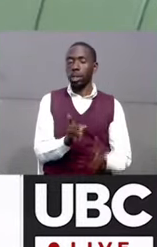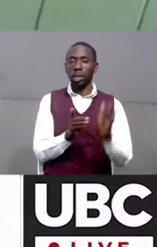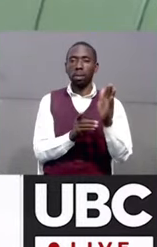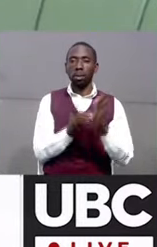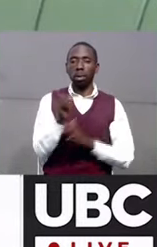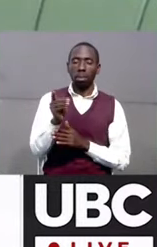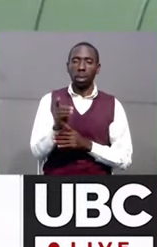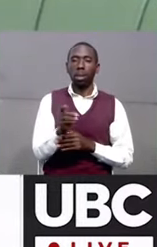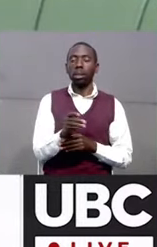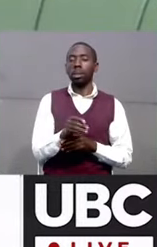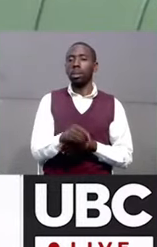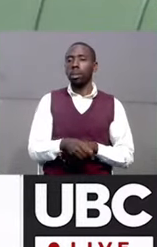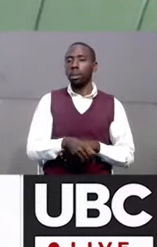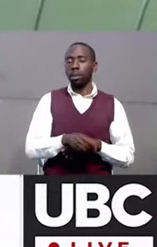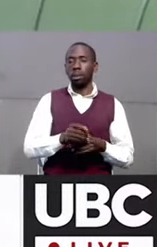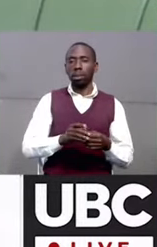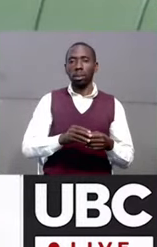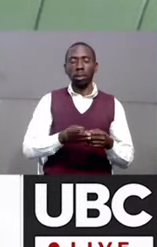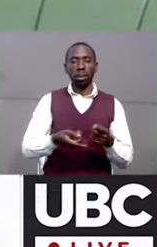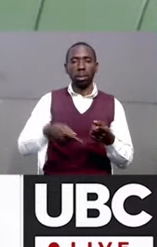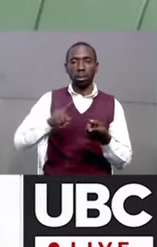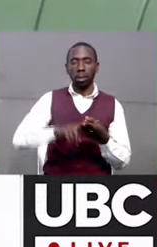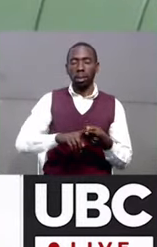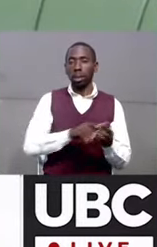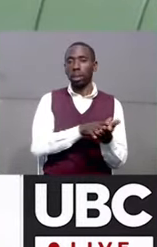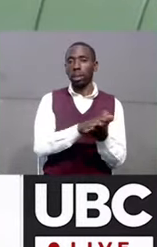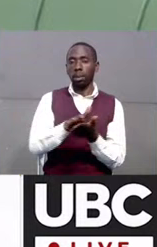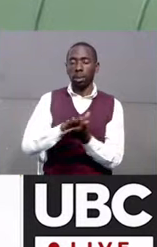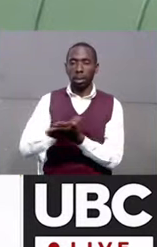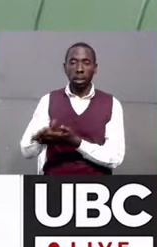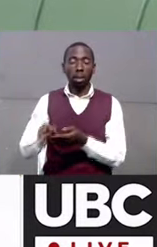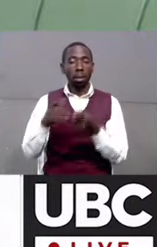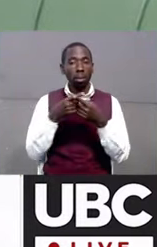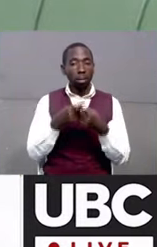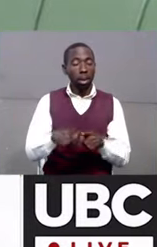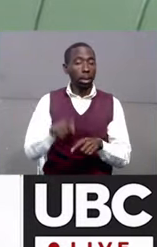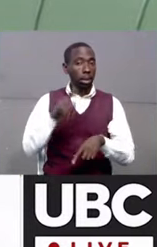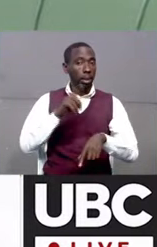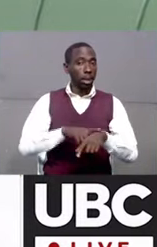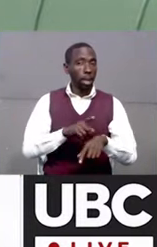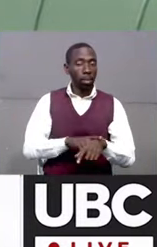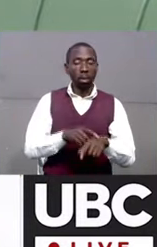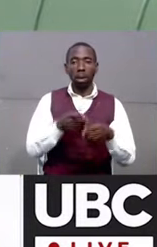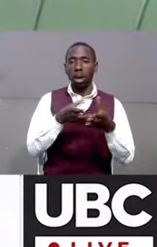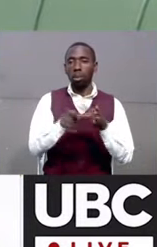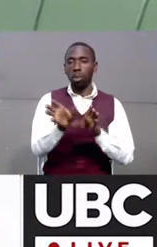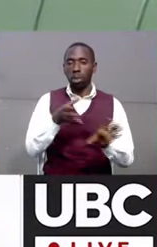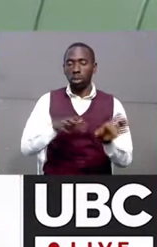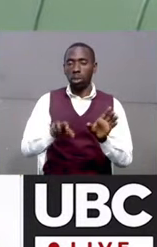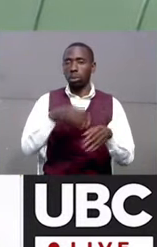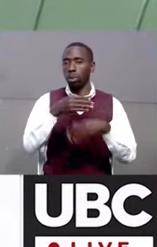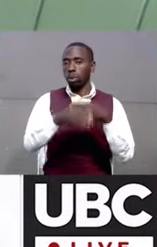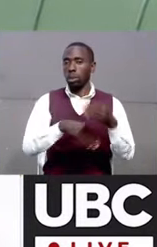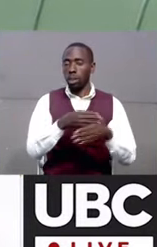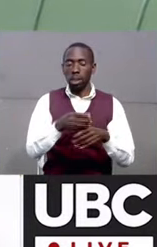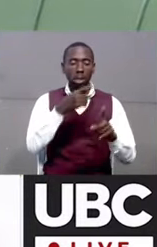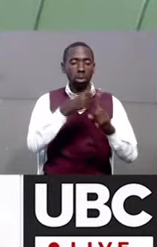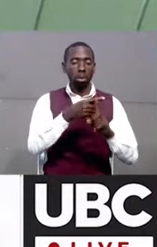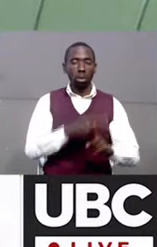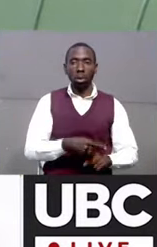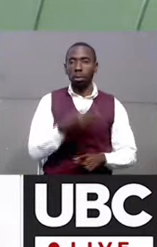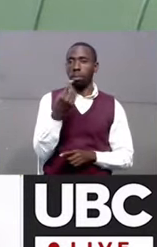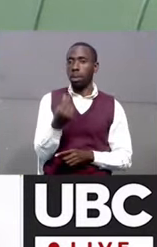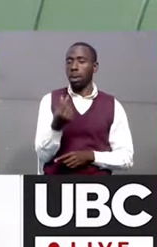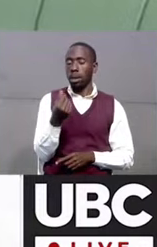development supplemental expenditure, noting, however, that during the appropriation process, a total of Uganda